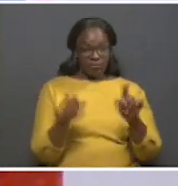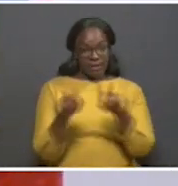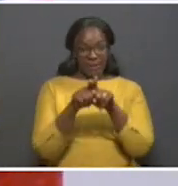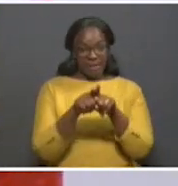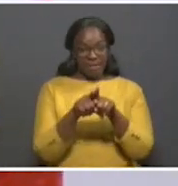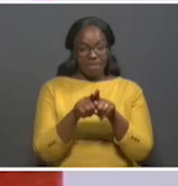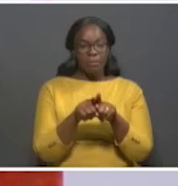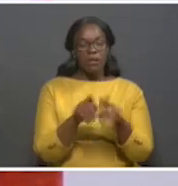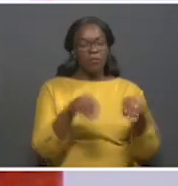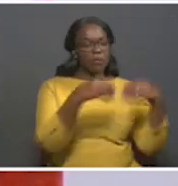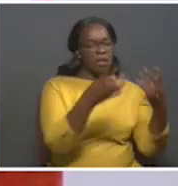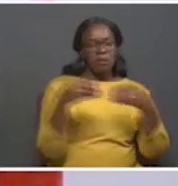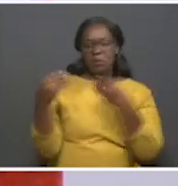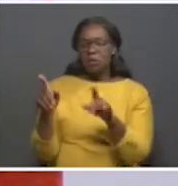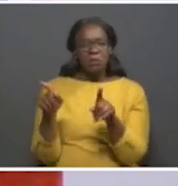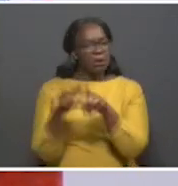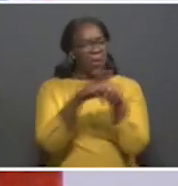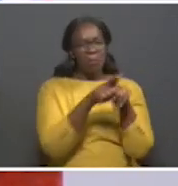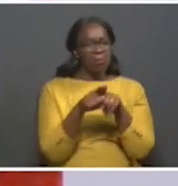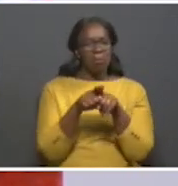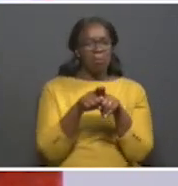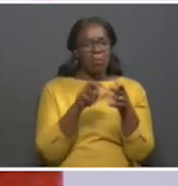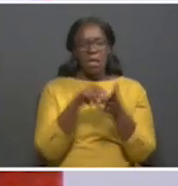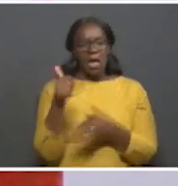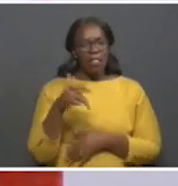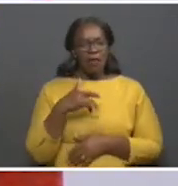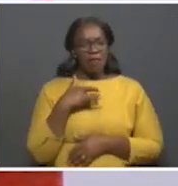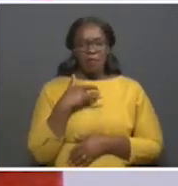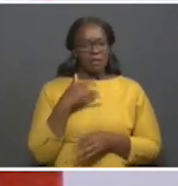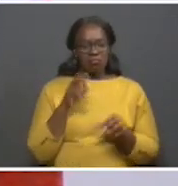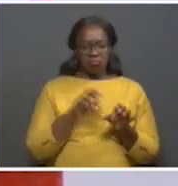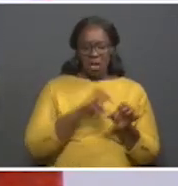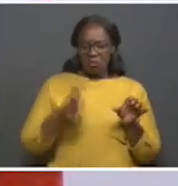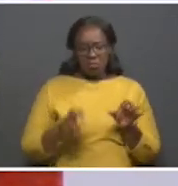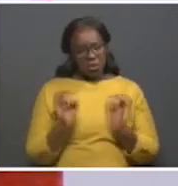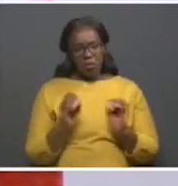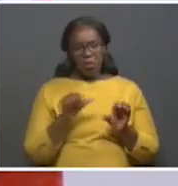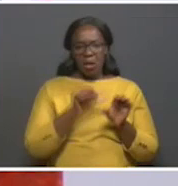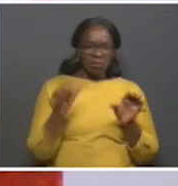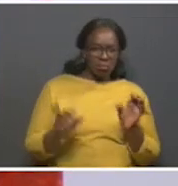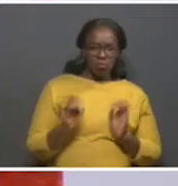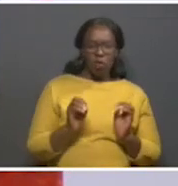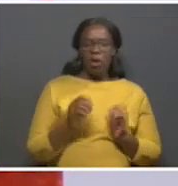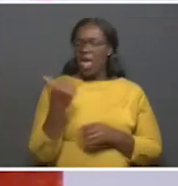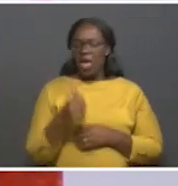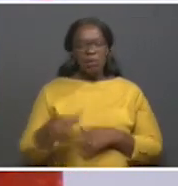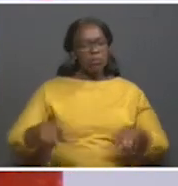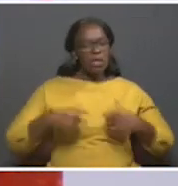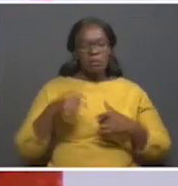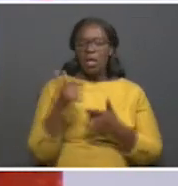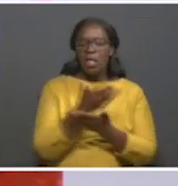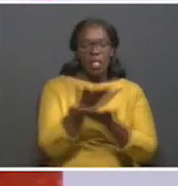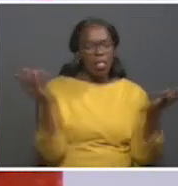the same cities so that no one was disadvantaged on whichever side they dwelt in the land of